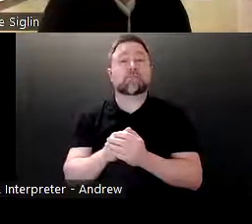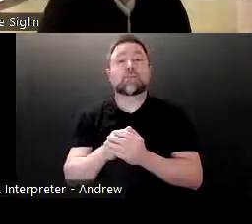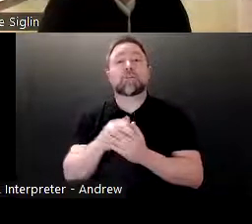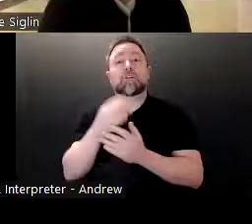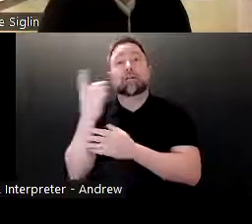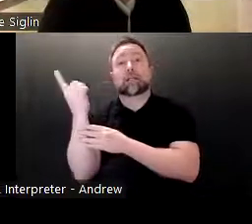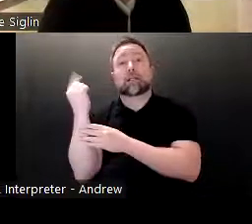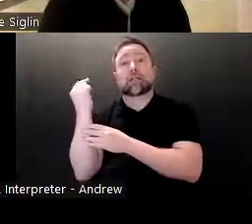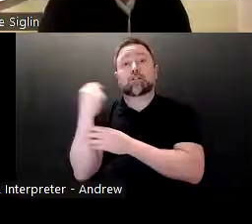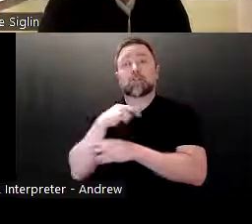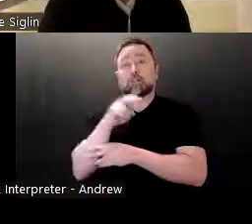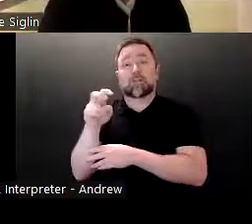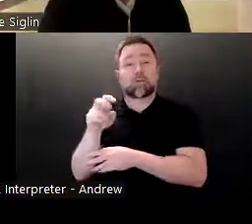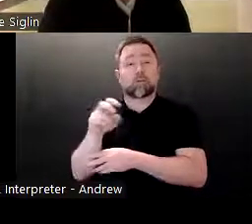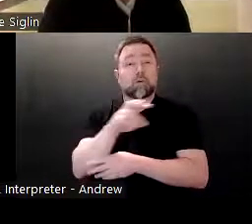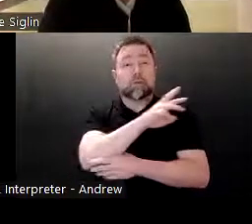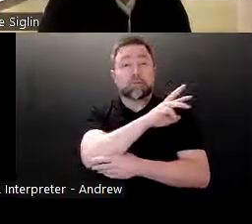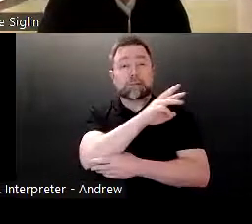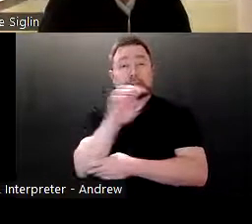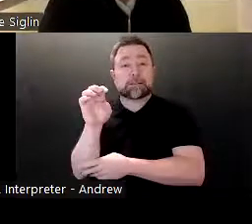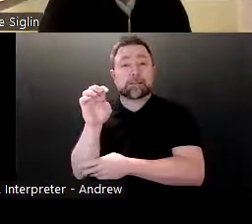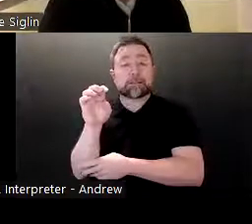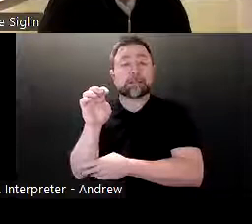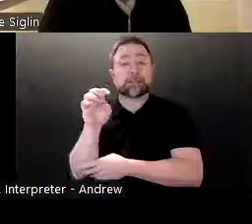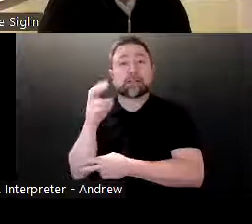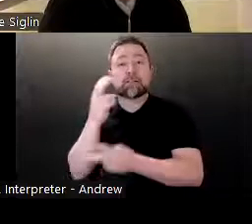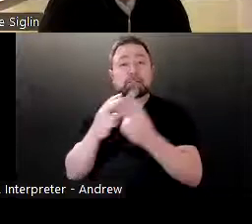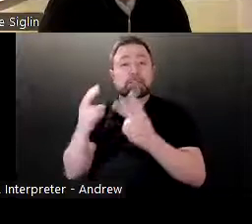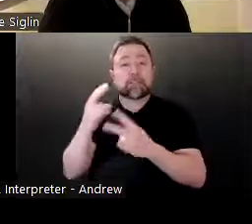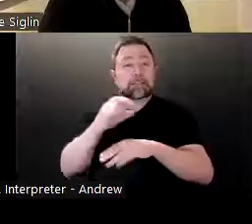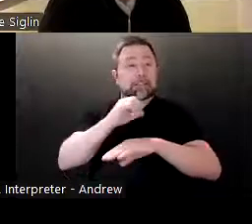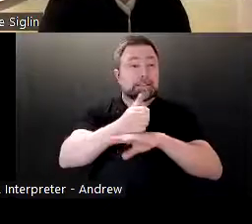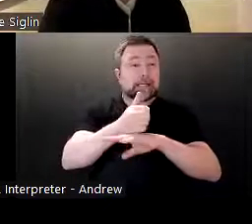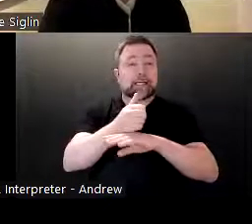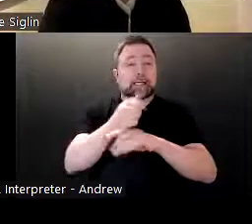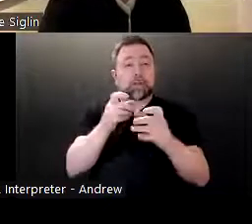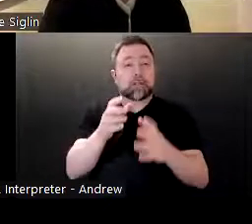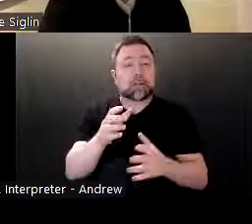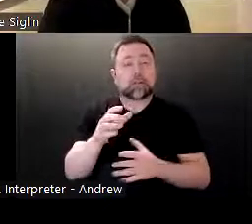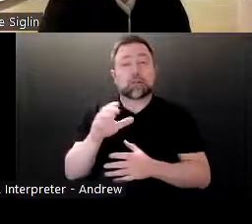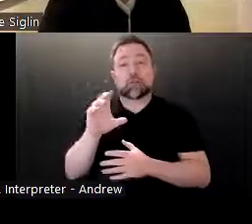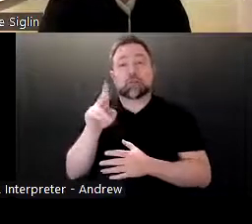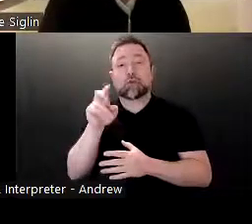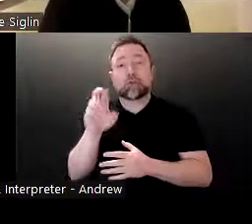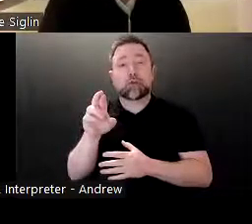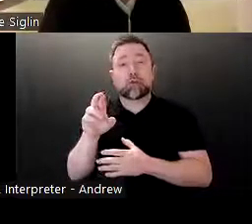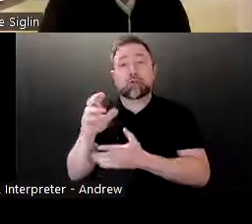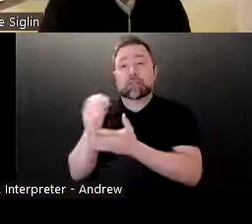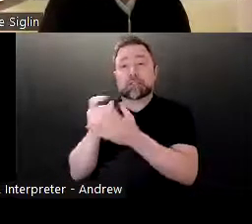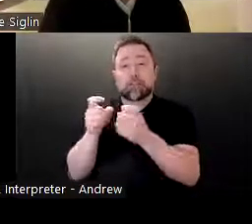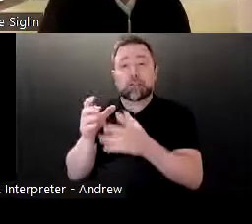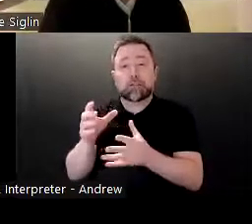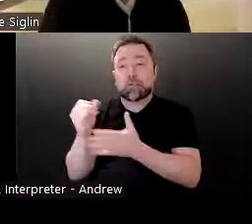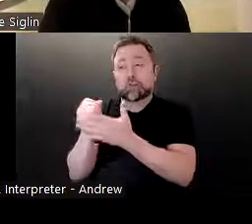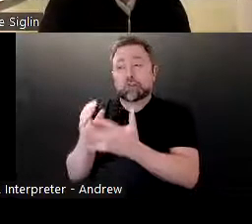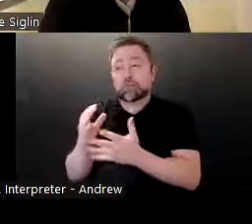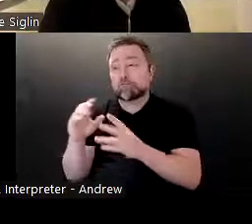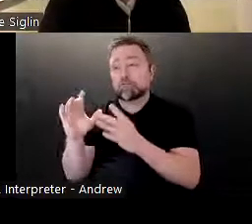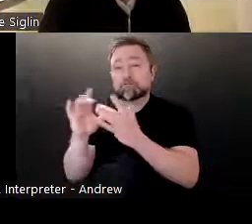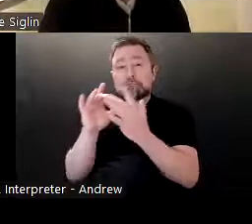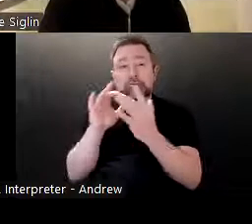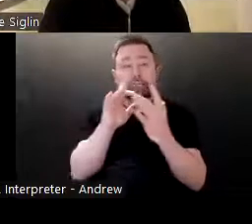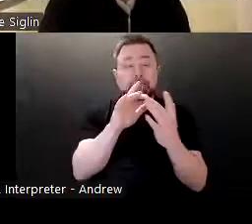year, west to east, we visited with site directors, curators, collection managers, and artists. Each stop offered us